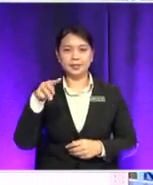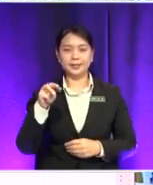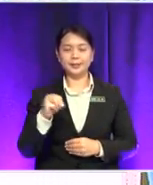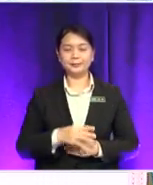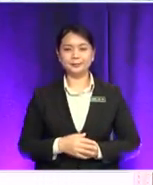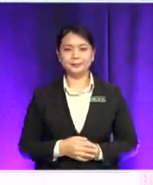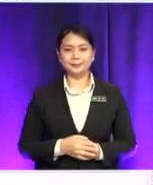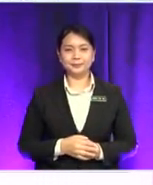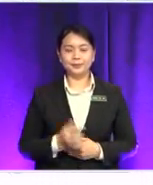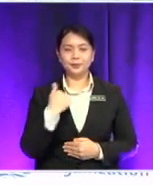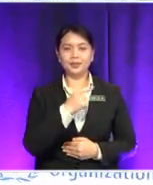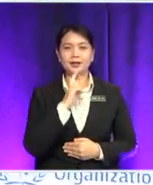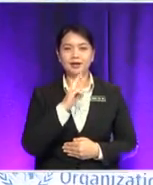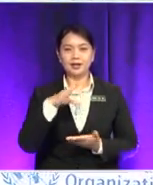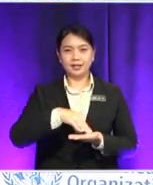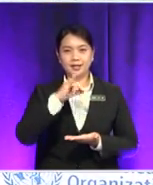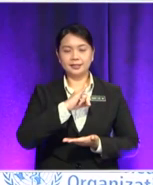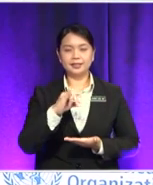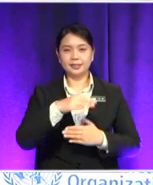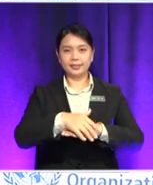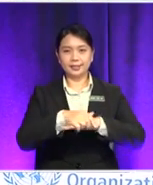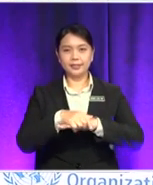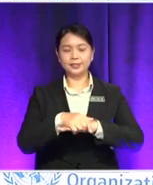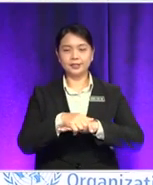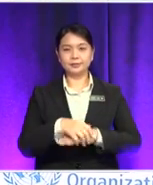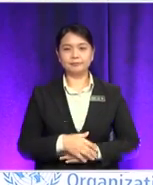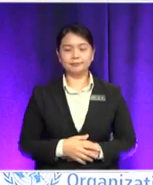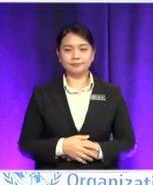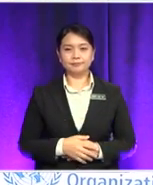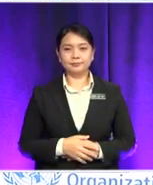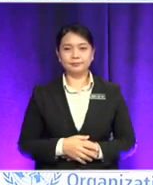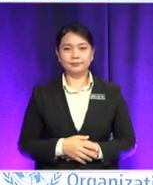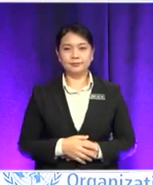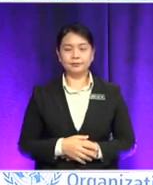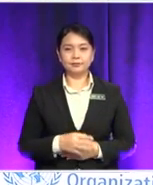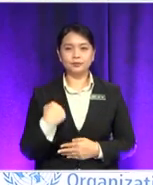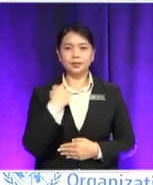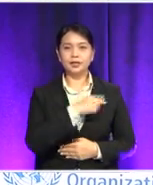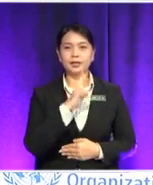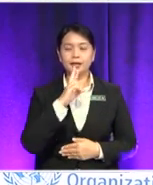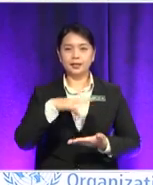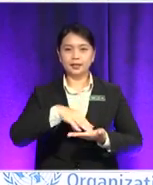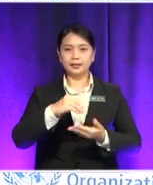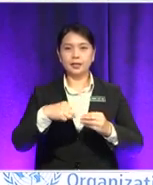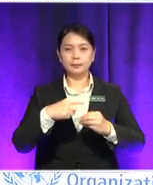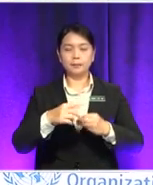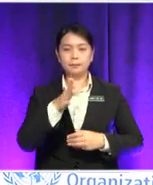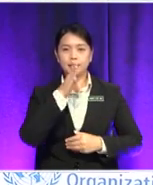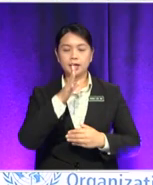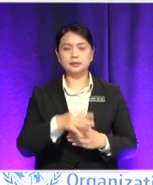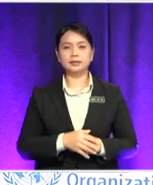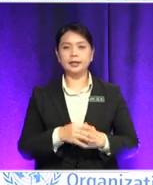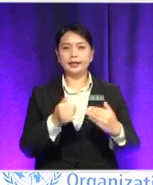slot, and definitely we are learning English. And I love today's topic in English because we are learning about Mother Nature. We're going to talk